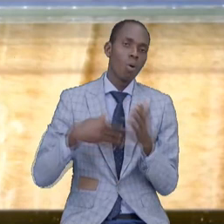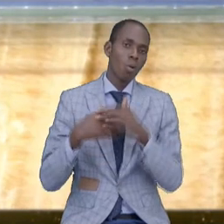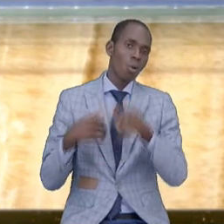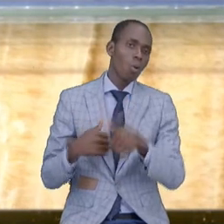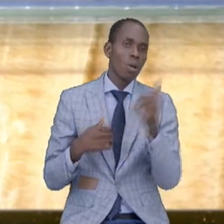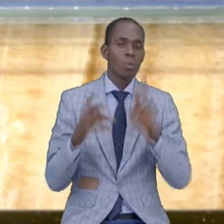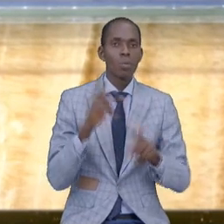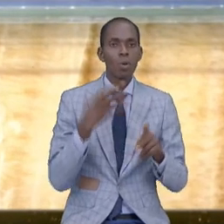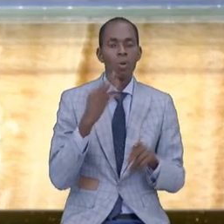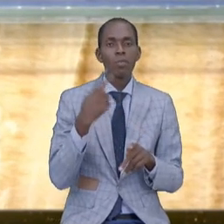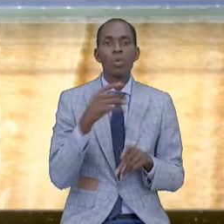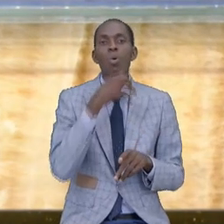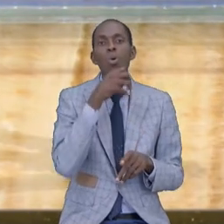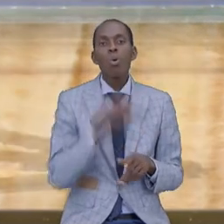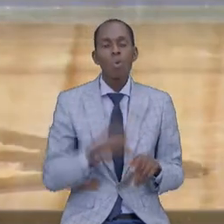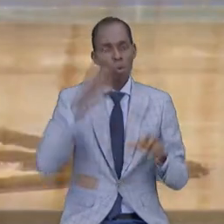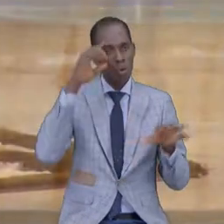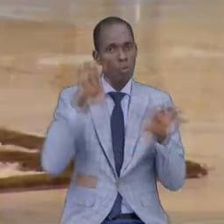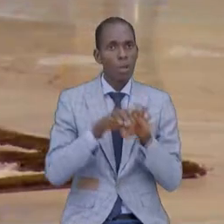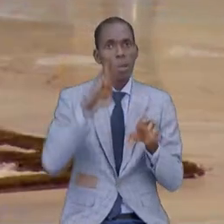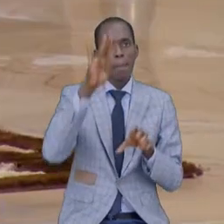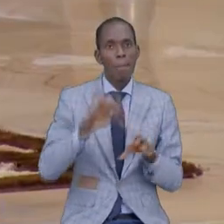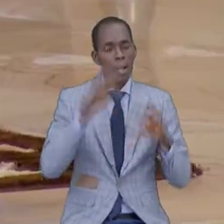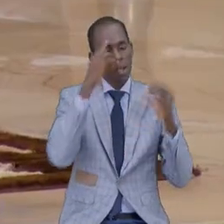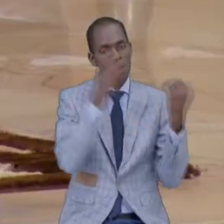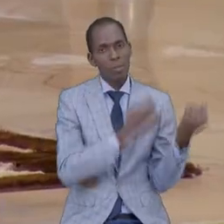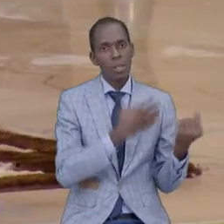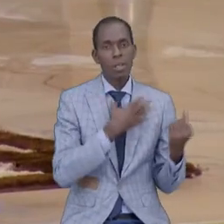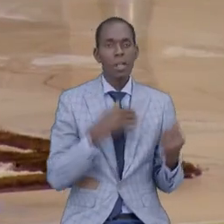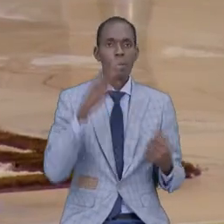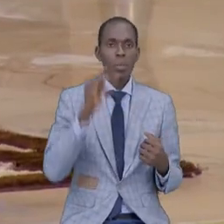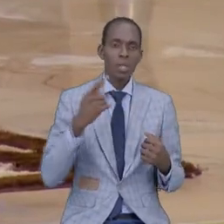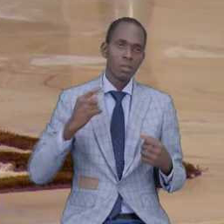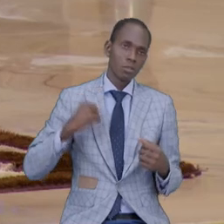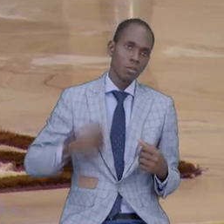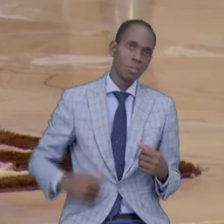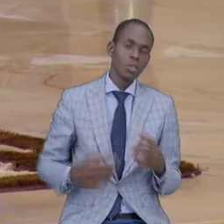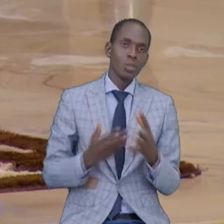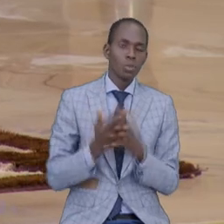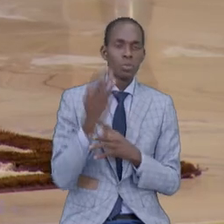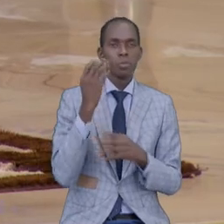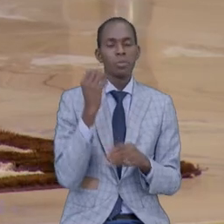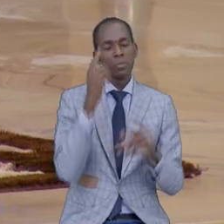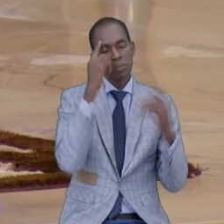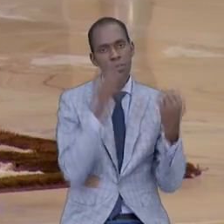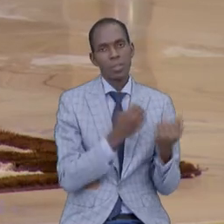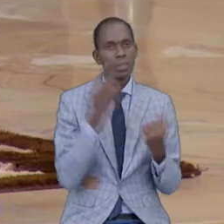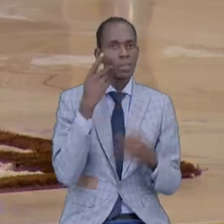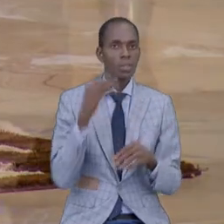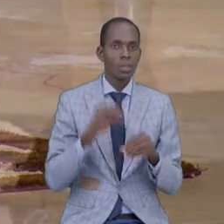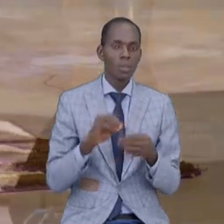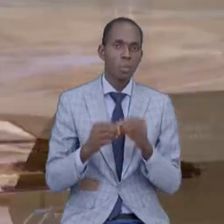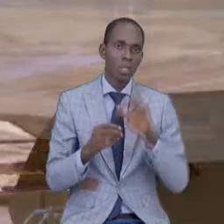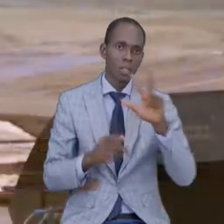of the old covenant by faith, and the uncircumcision through faith. We're looking at number